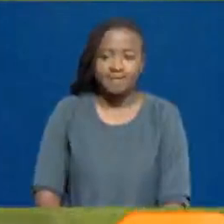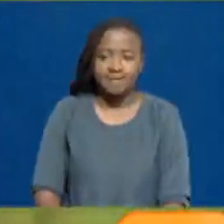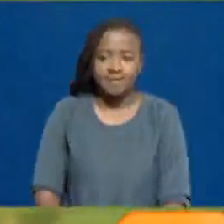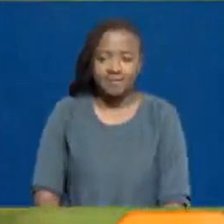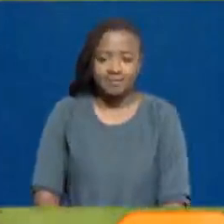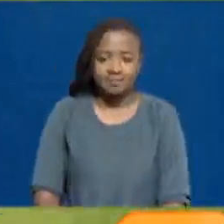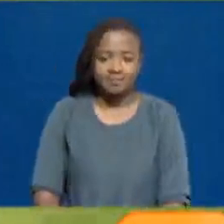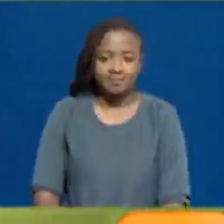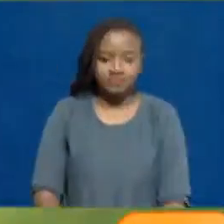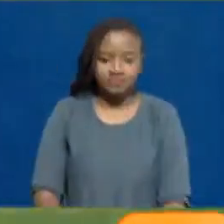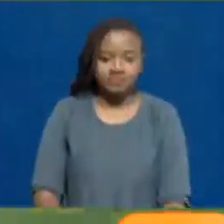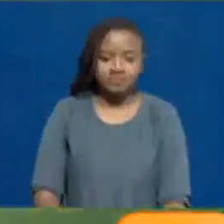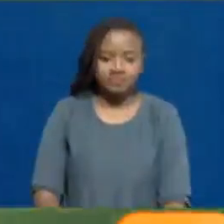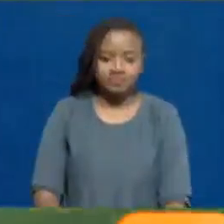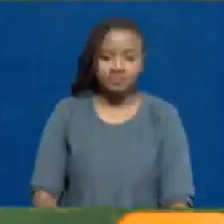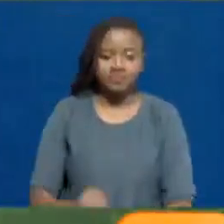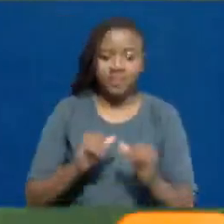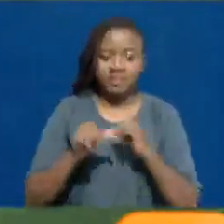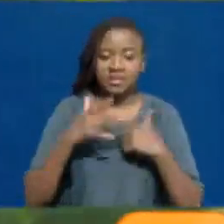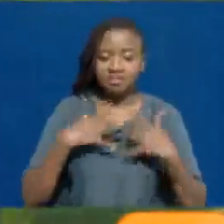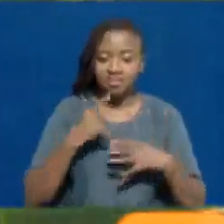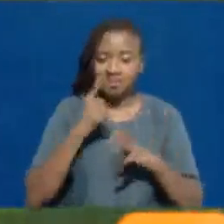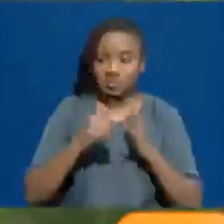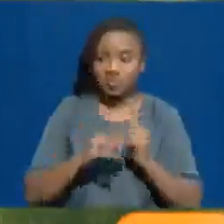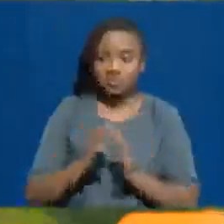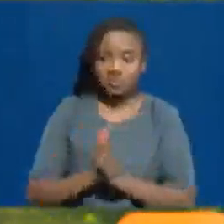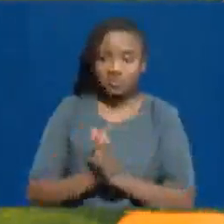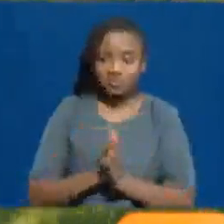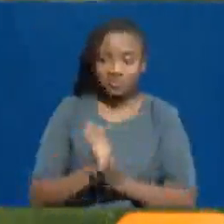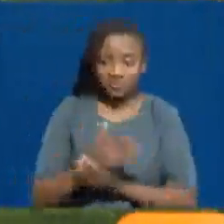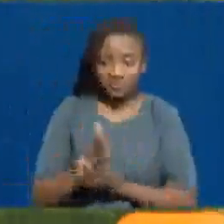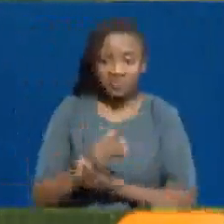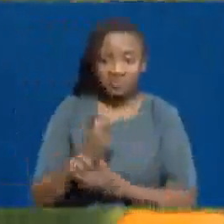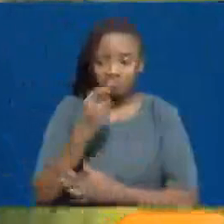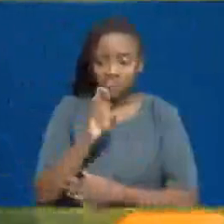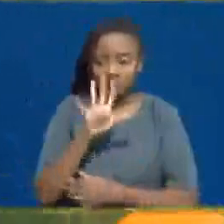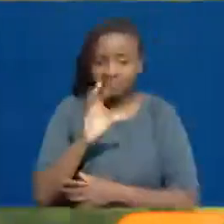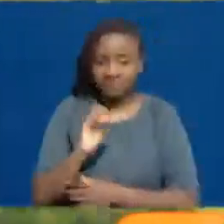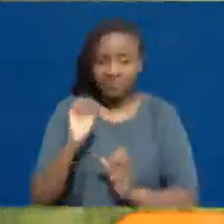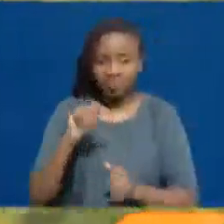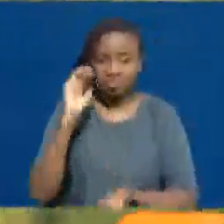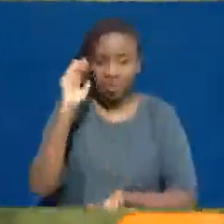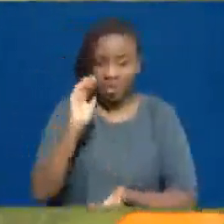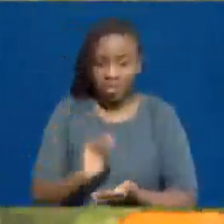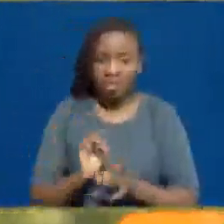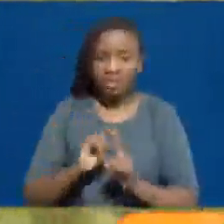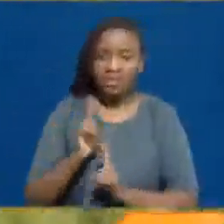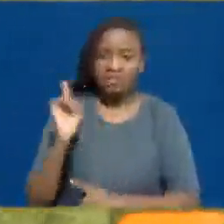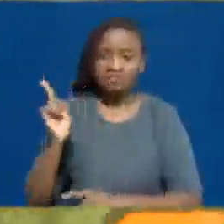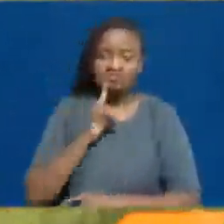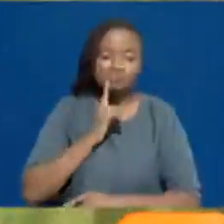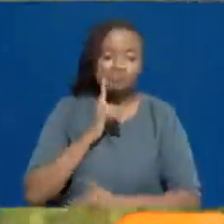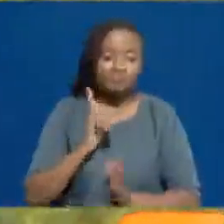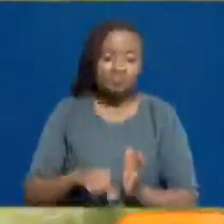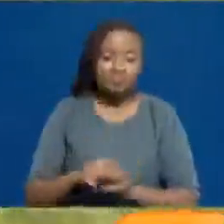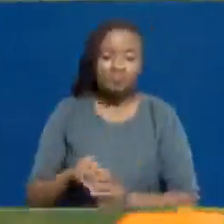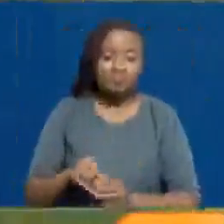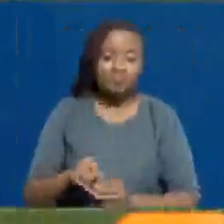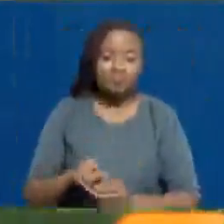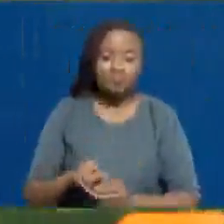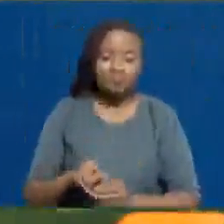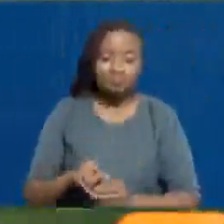marine scientists warning of a collapse of ocean fish stocks by 2050, the rangers at the Pate Marine Community Conservancy